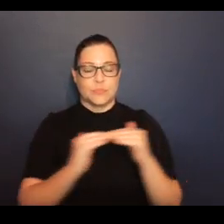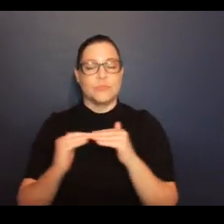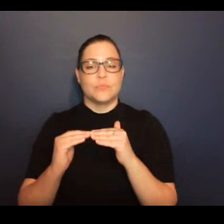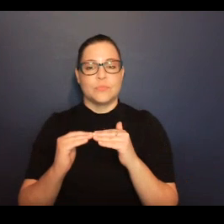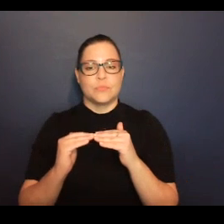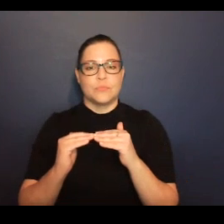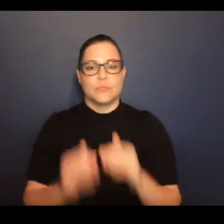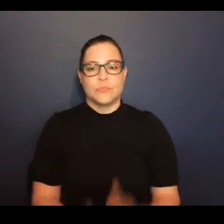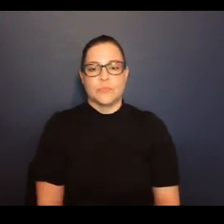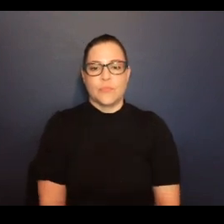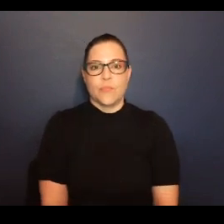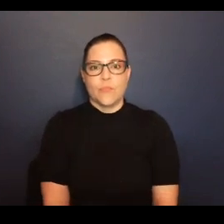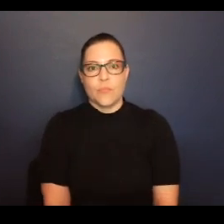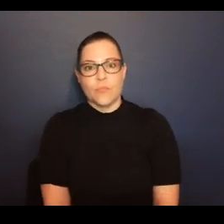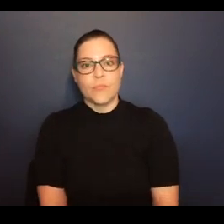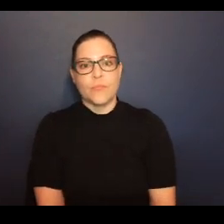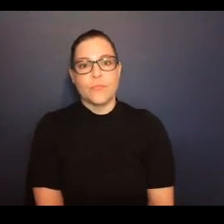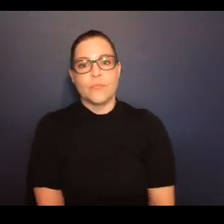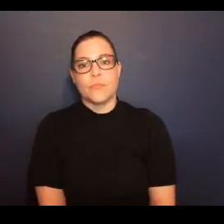all.